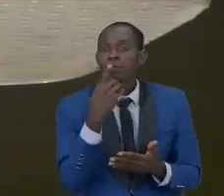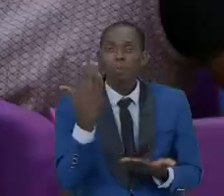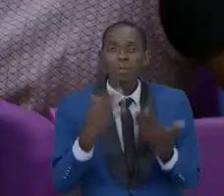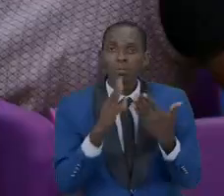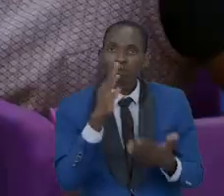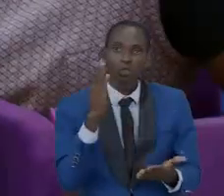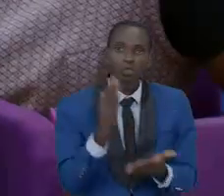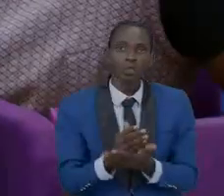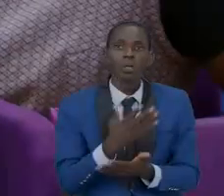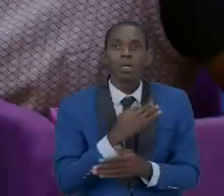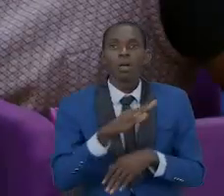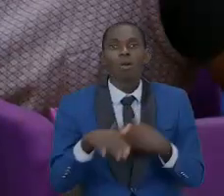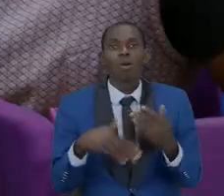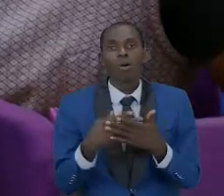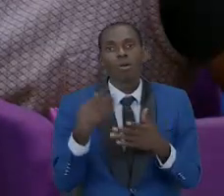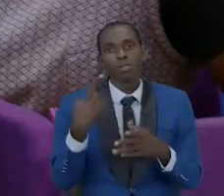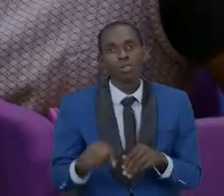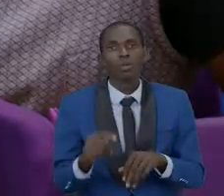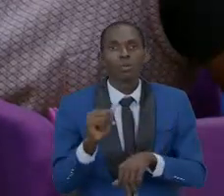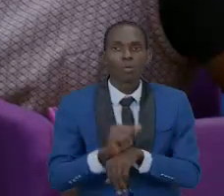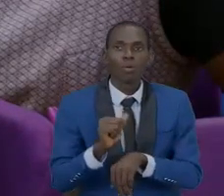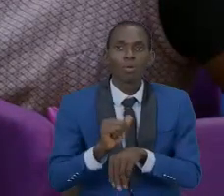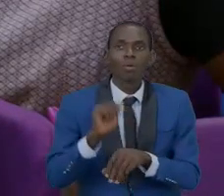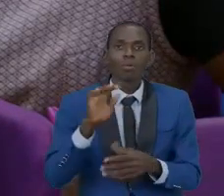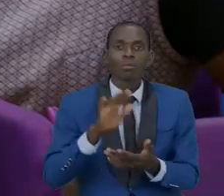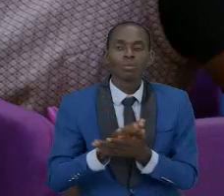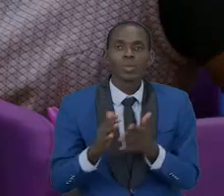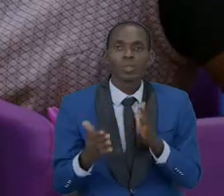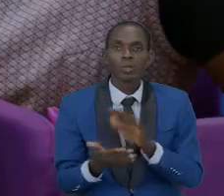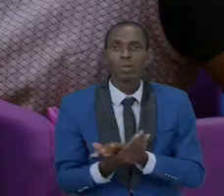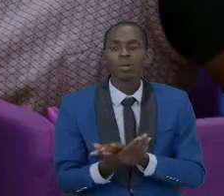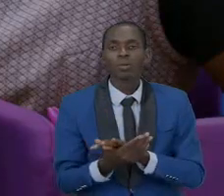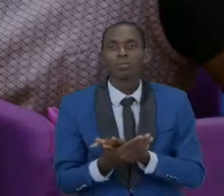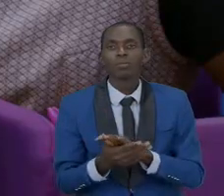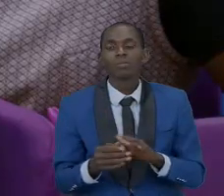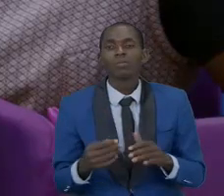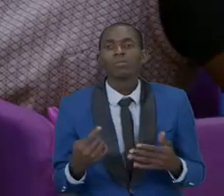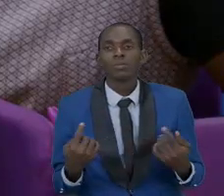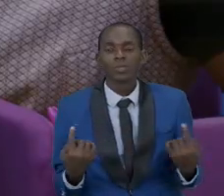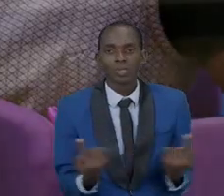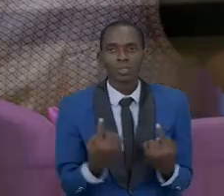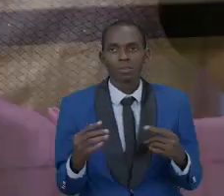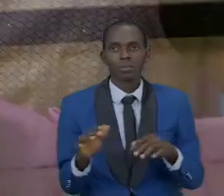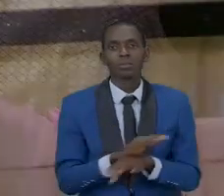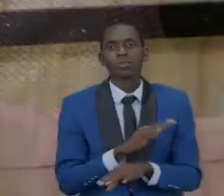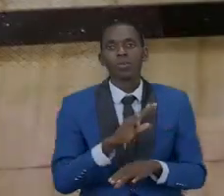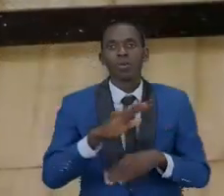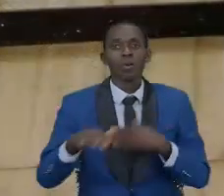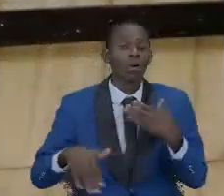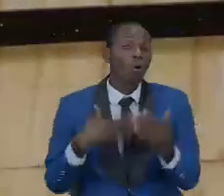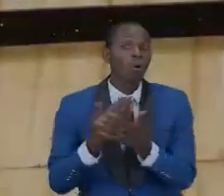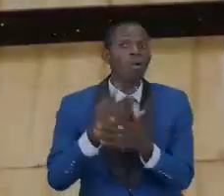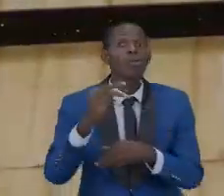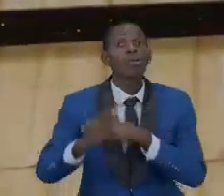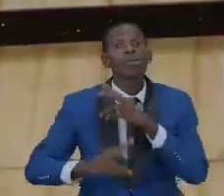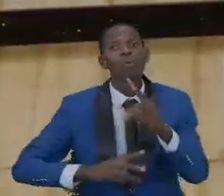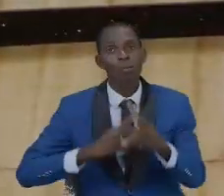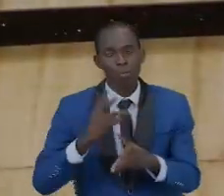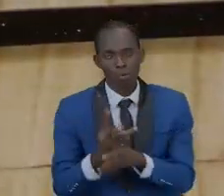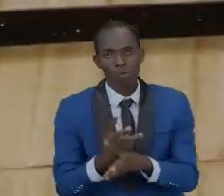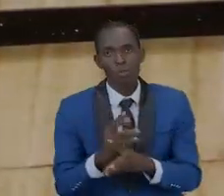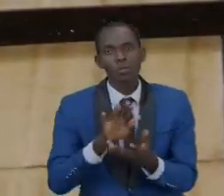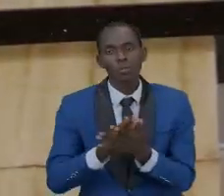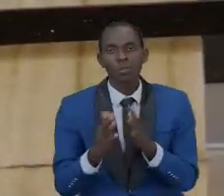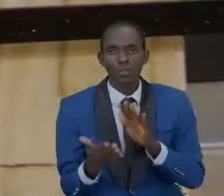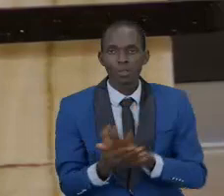the world become guilty before God all the world become guilty